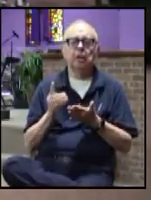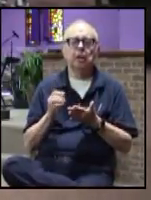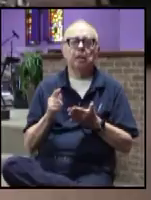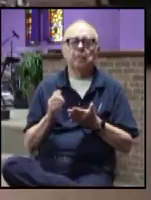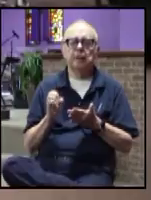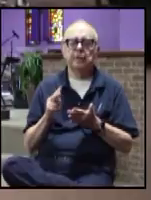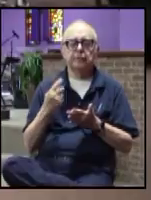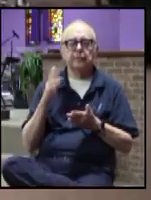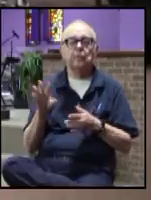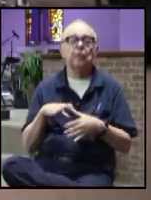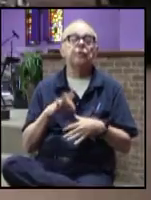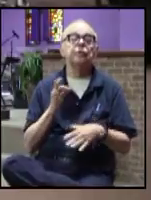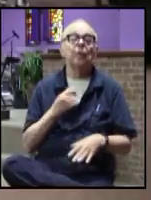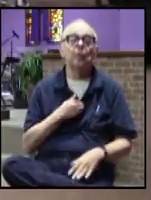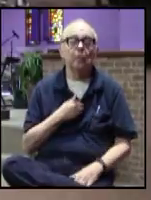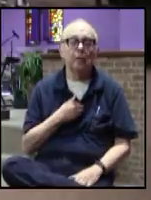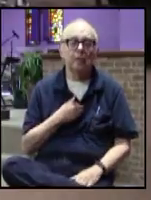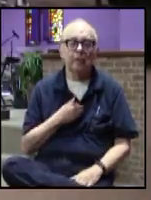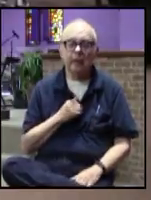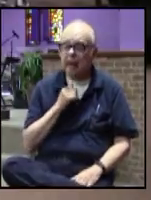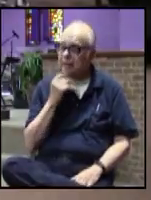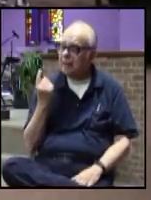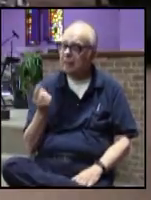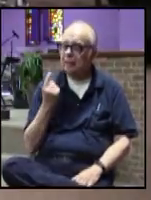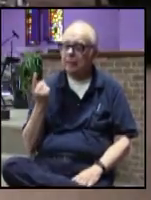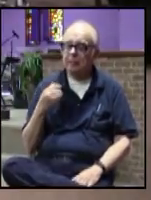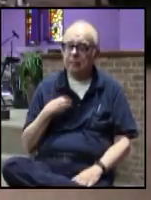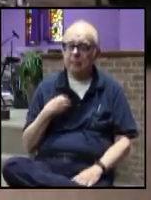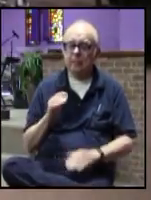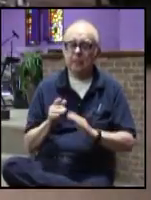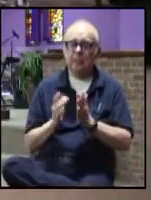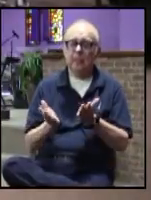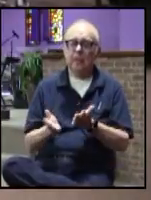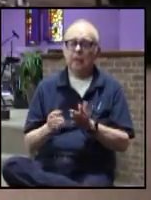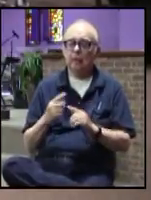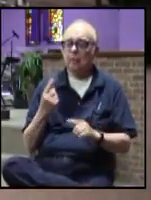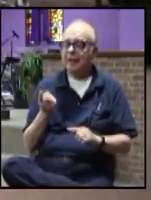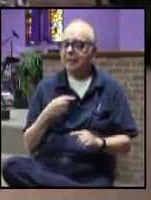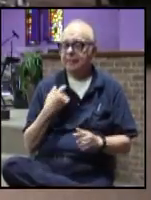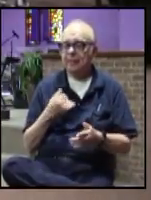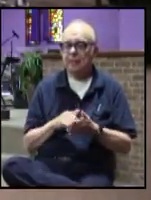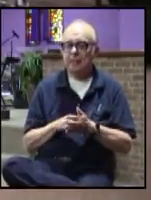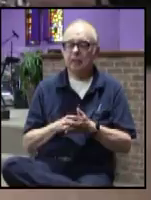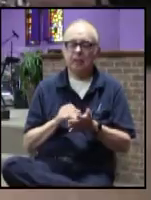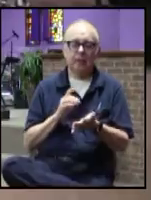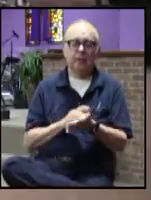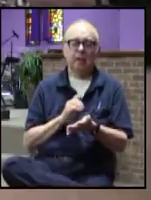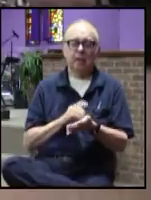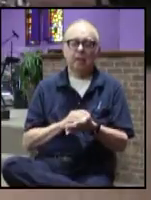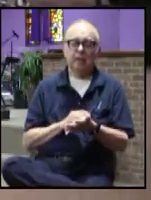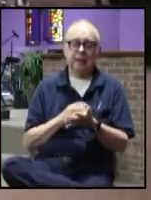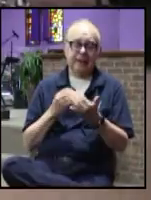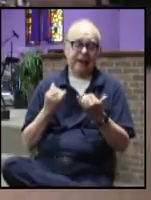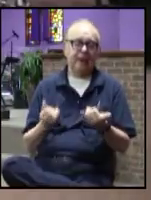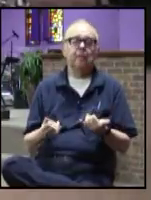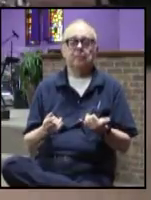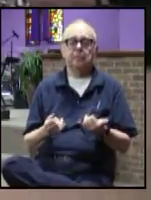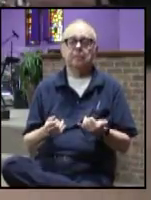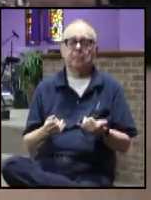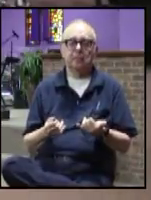soul. But not only has the Bible told us this, doctors have now